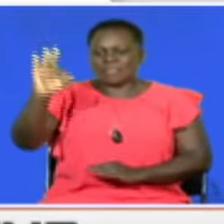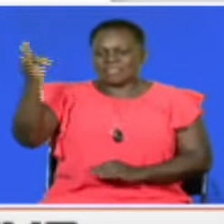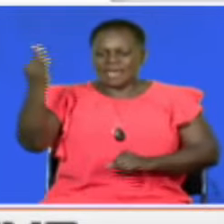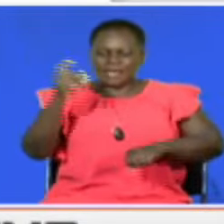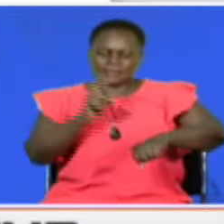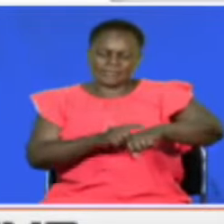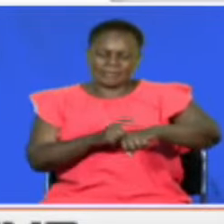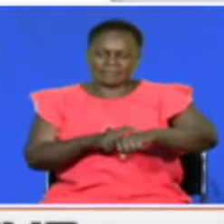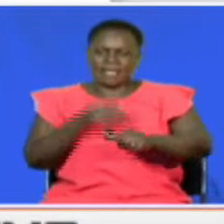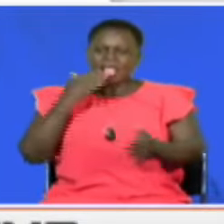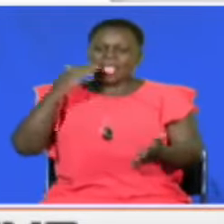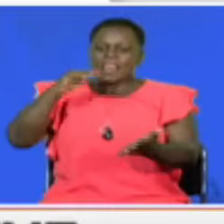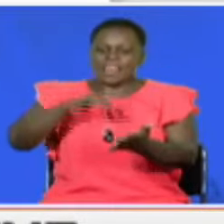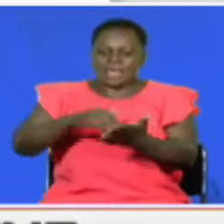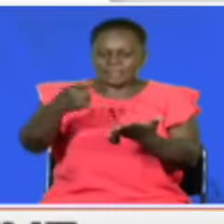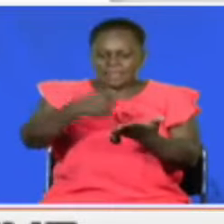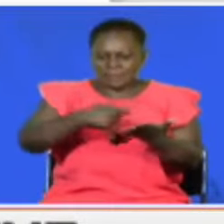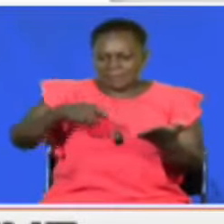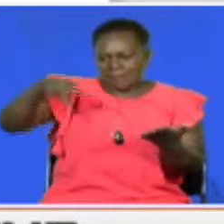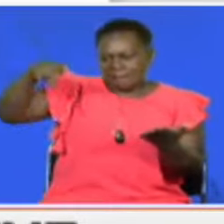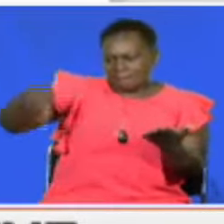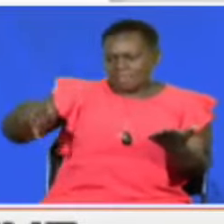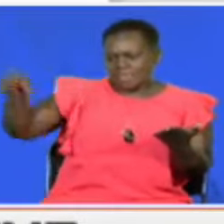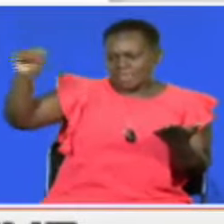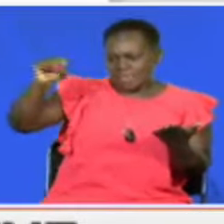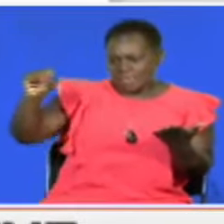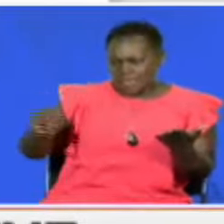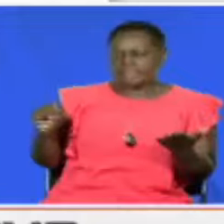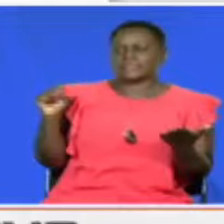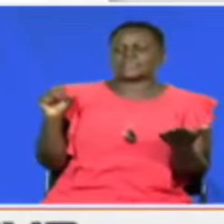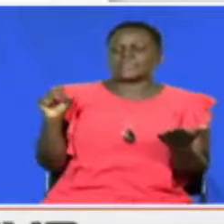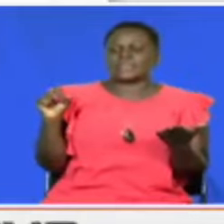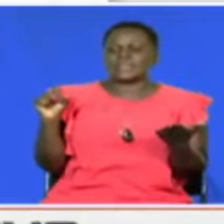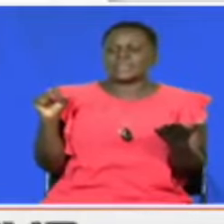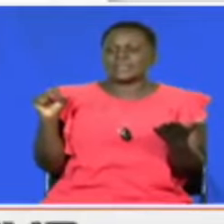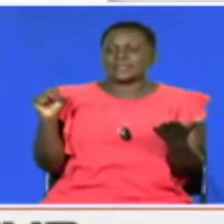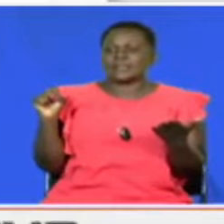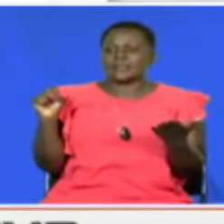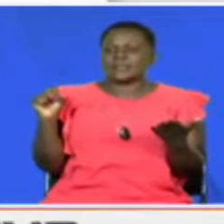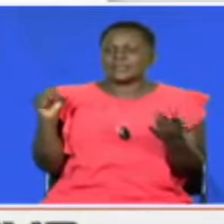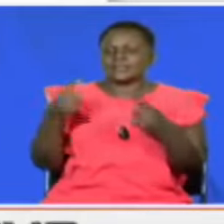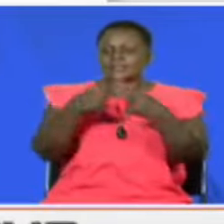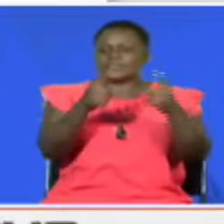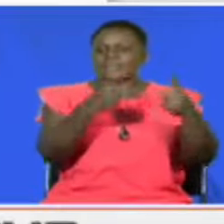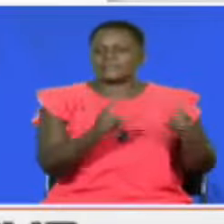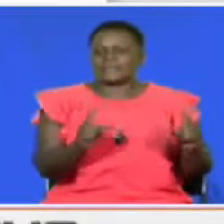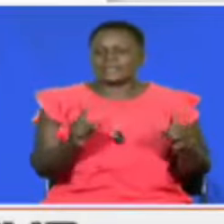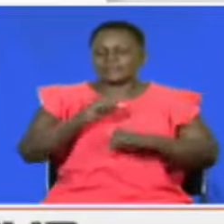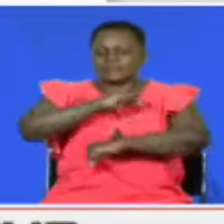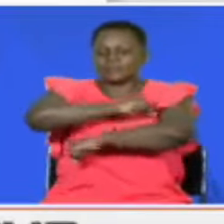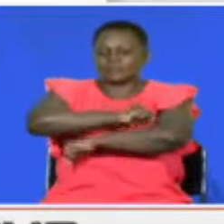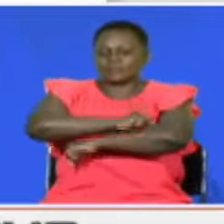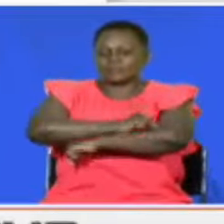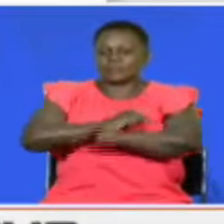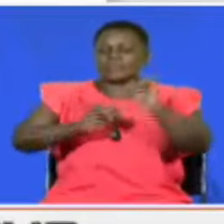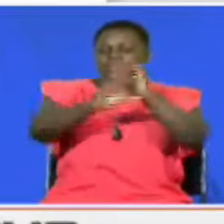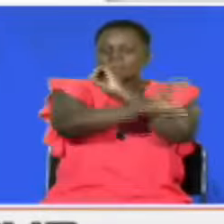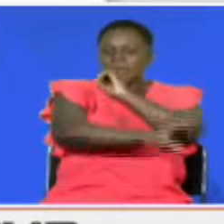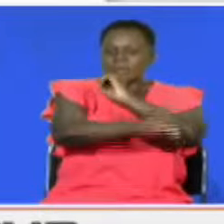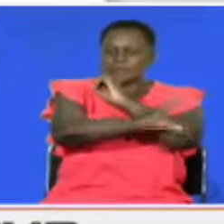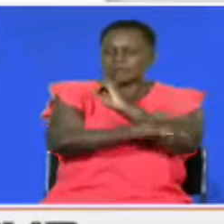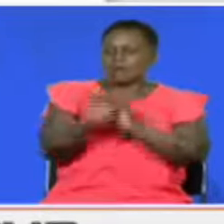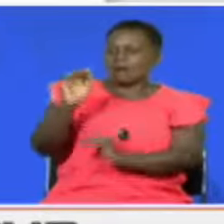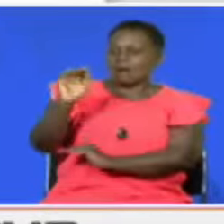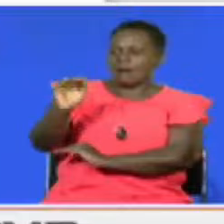term. In a letter signed by Education Principal Secretary Belio Kipsang, various institutions across the country have